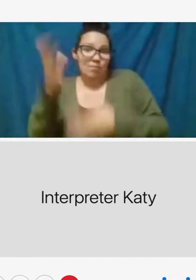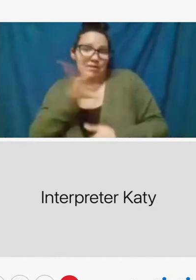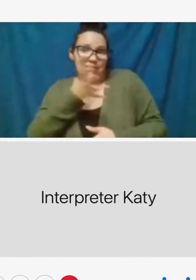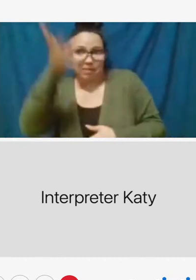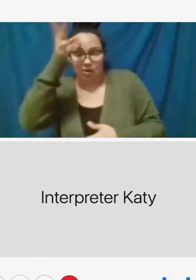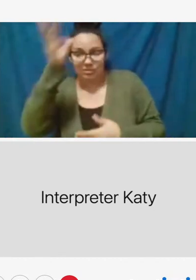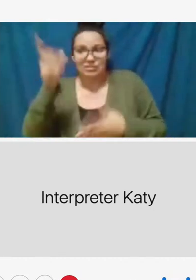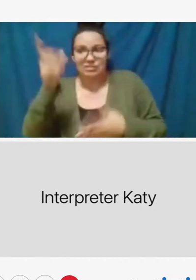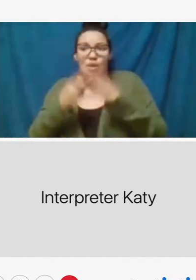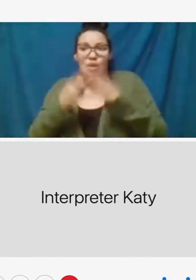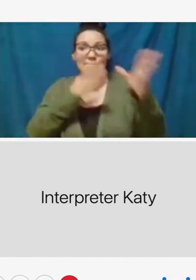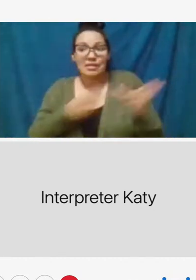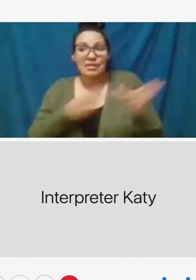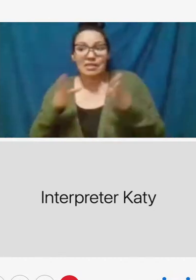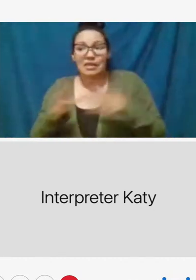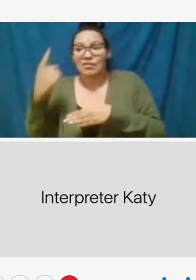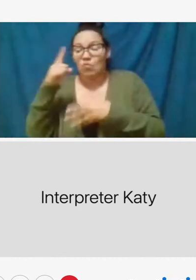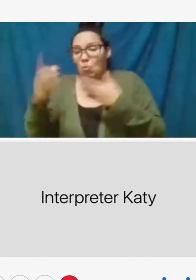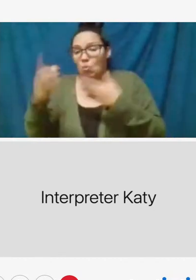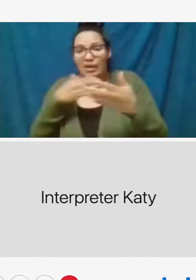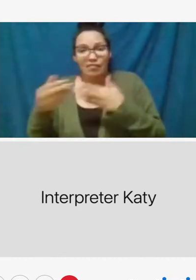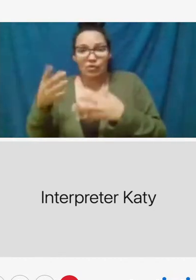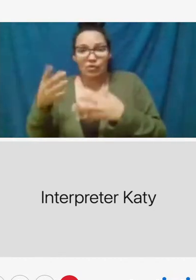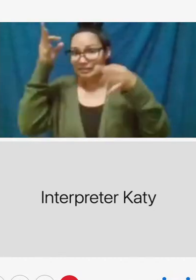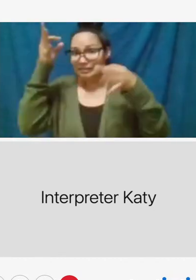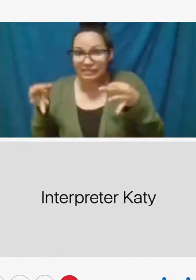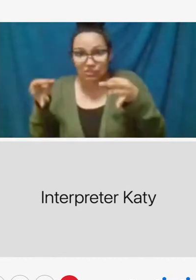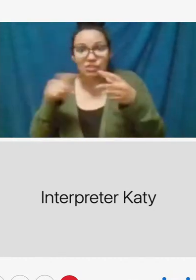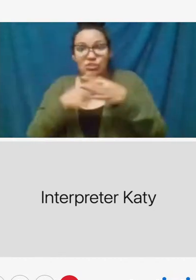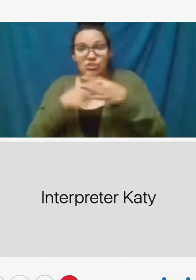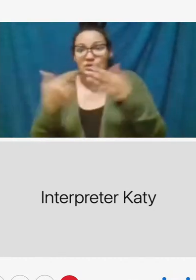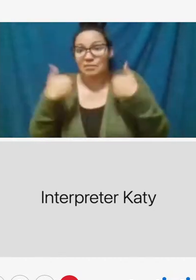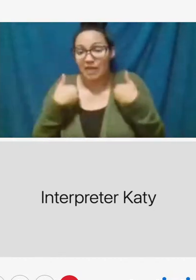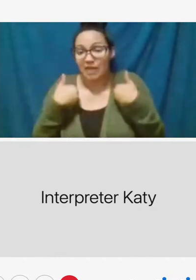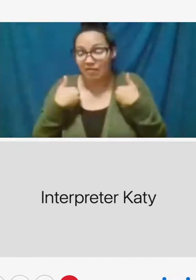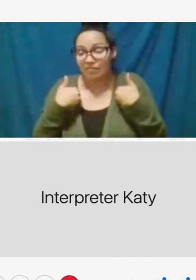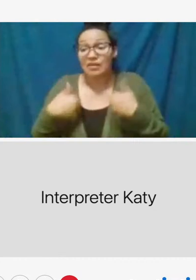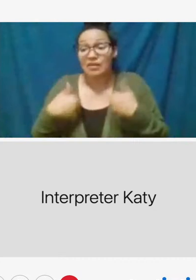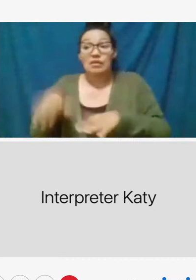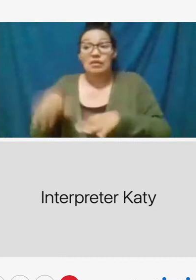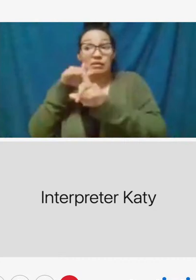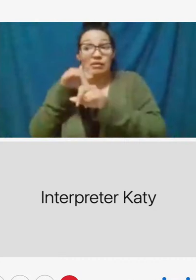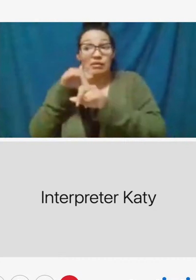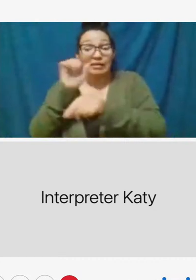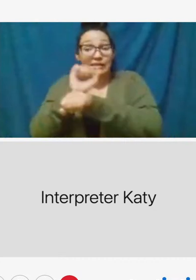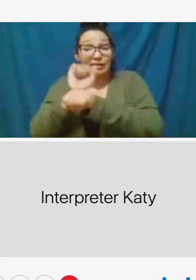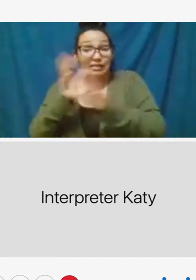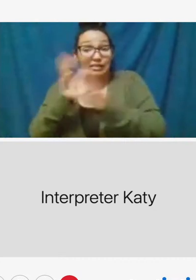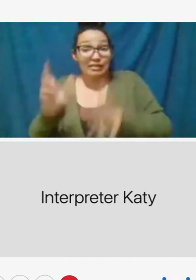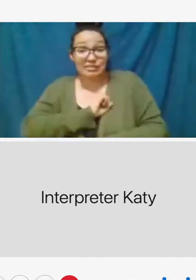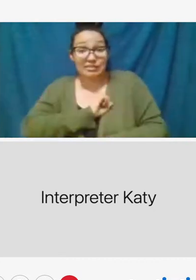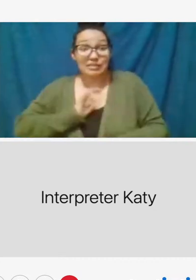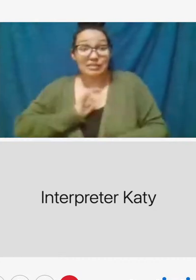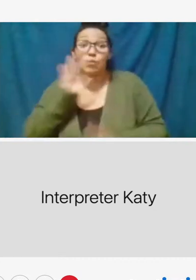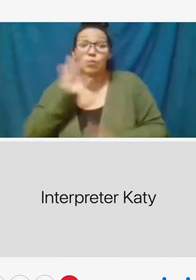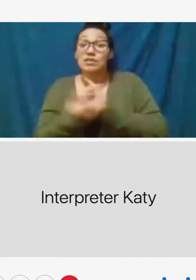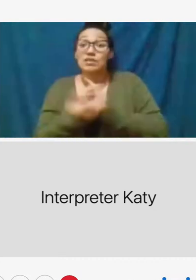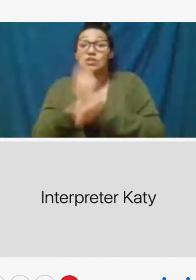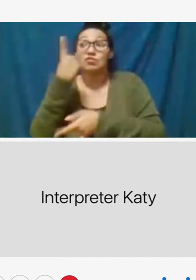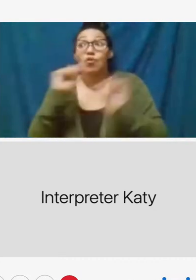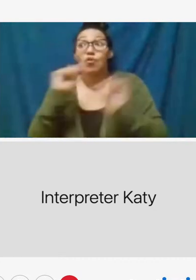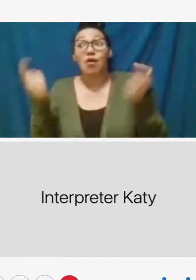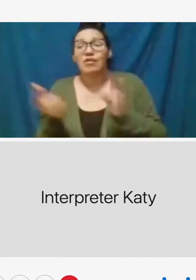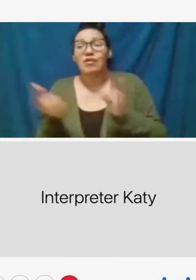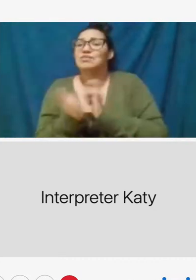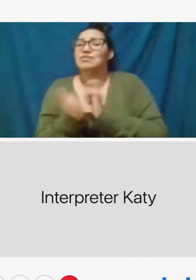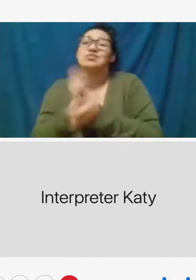is for the start times we'll have notify our employees because it will be changes for everyone and changes hard everyone's been through a lot of change the